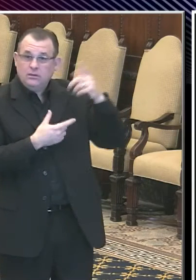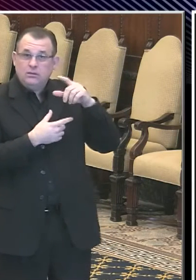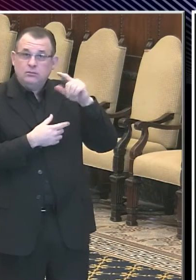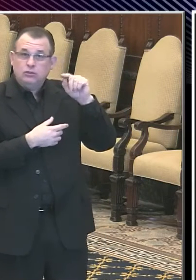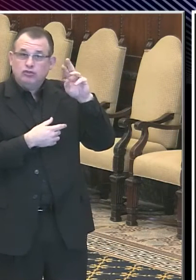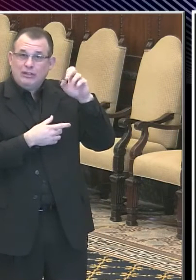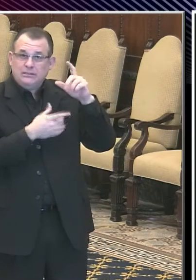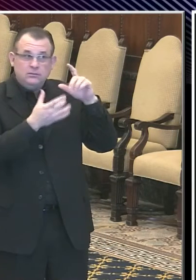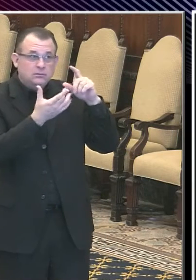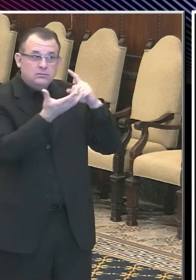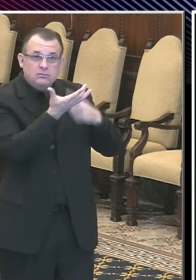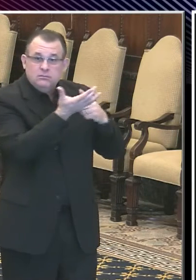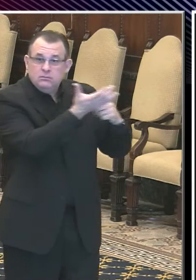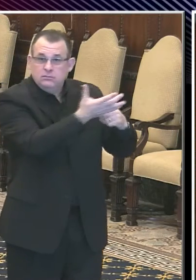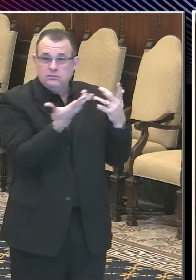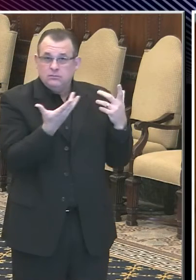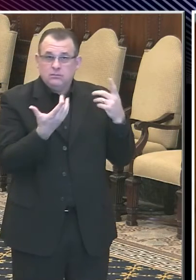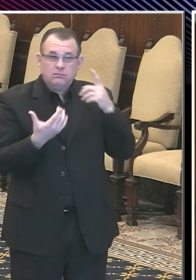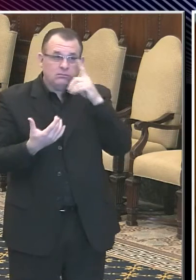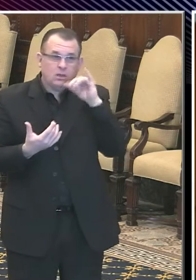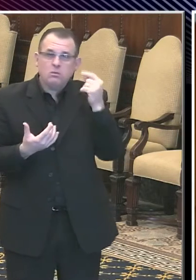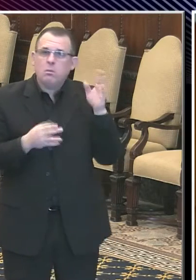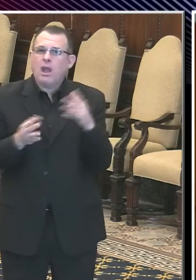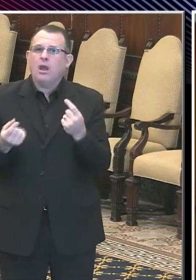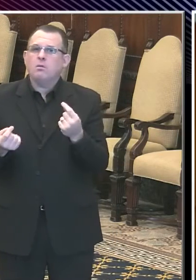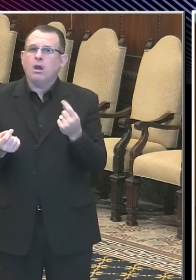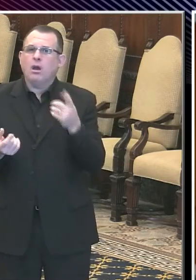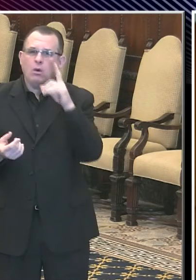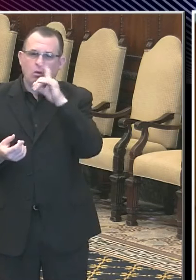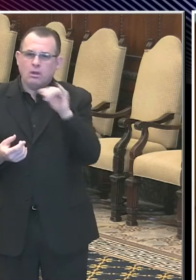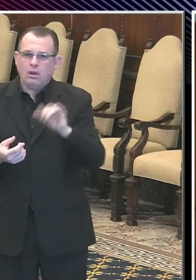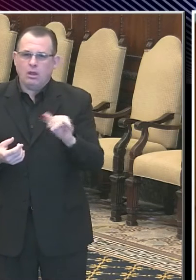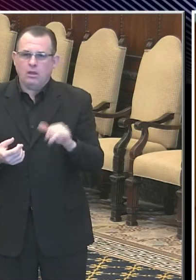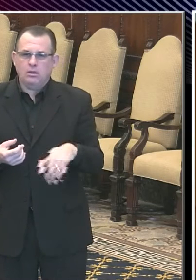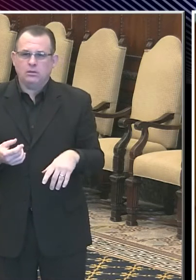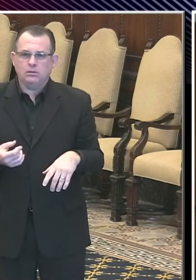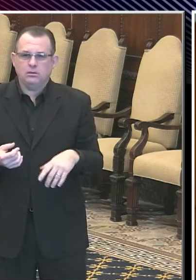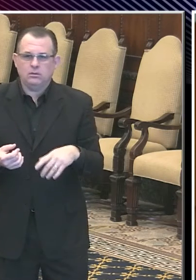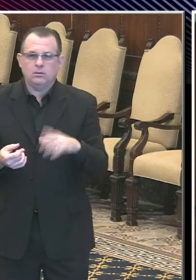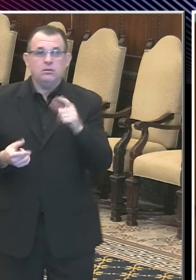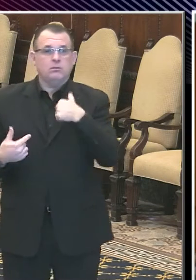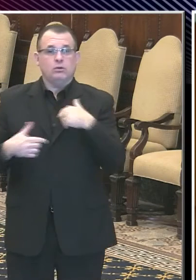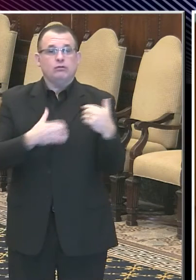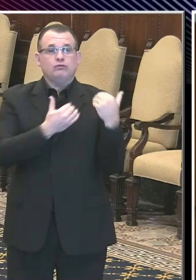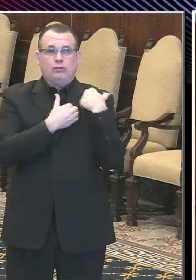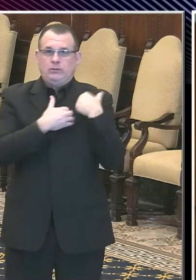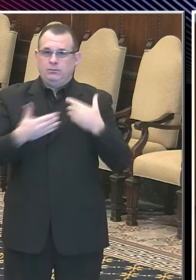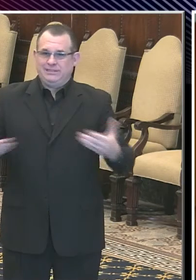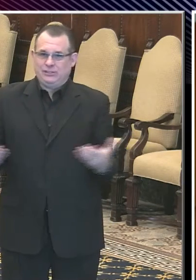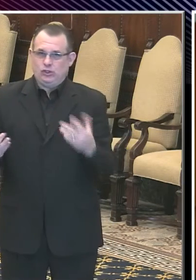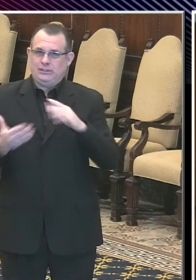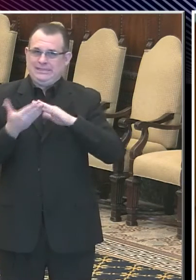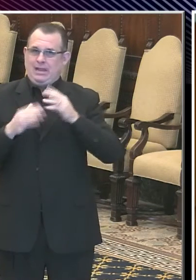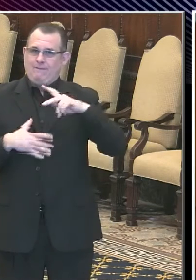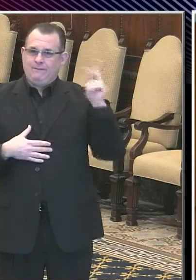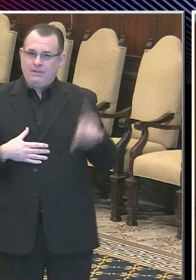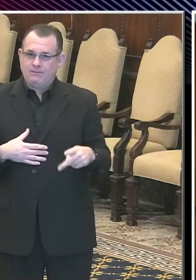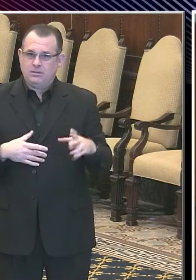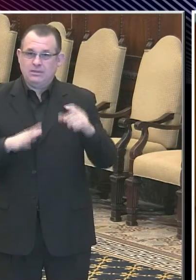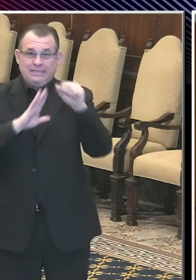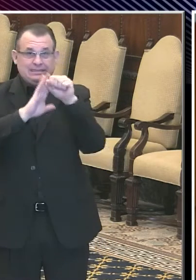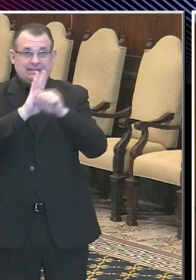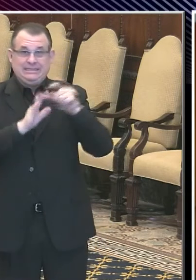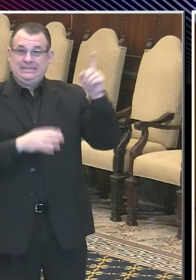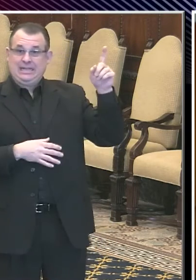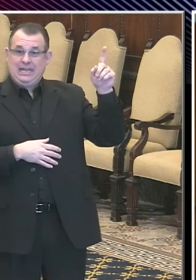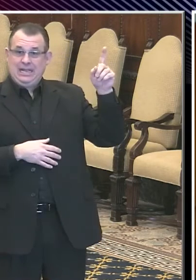city? How would it work? Well, we would take responsibility for contact tracing within the city of Philadelphia, and the state would be involved in